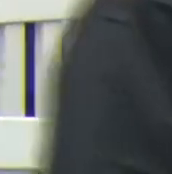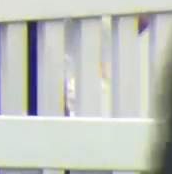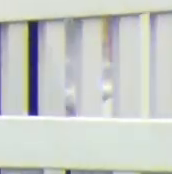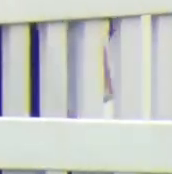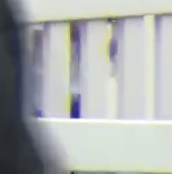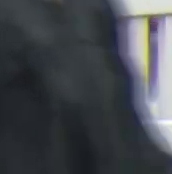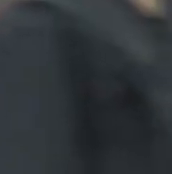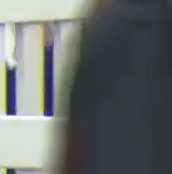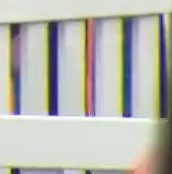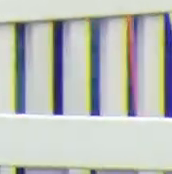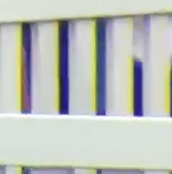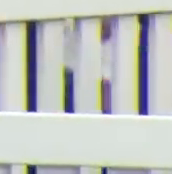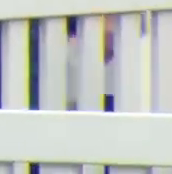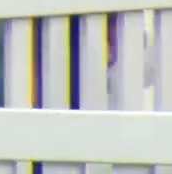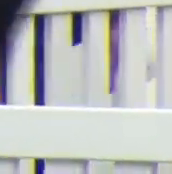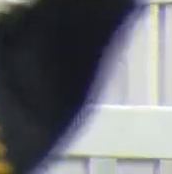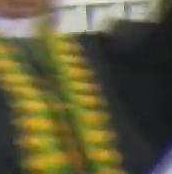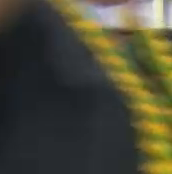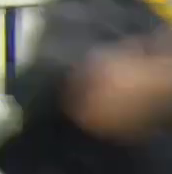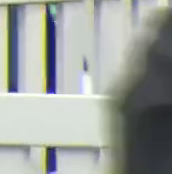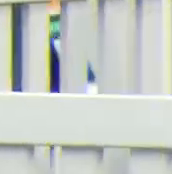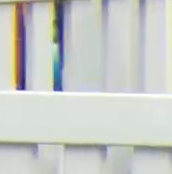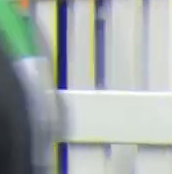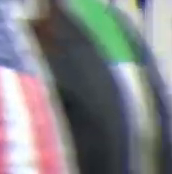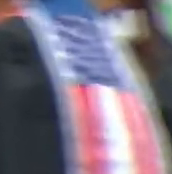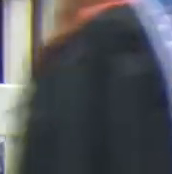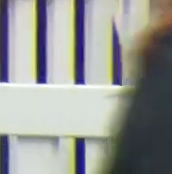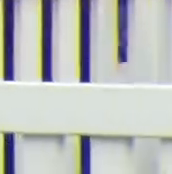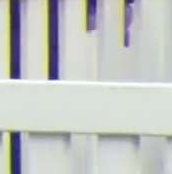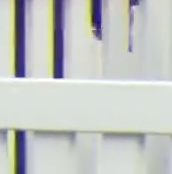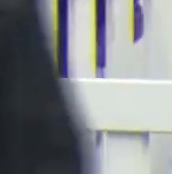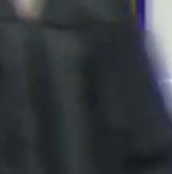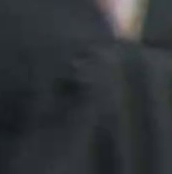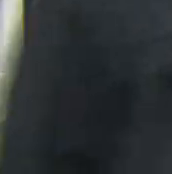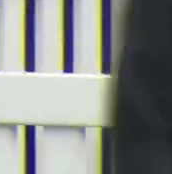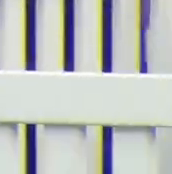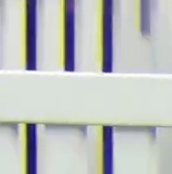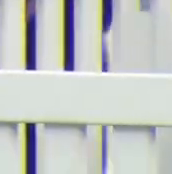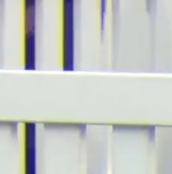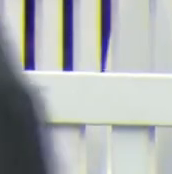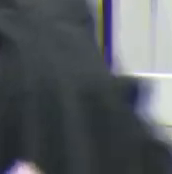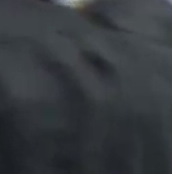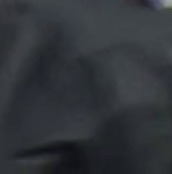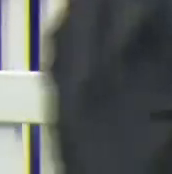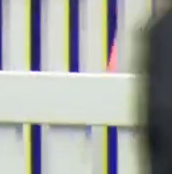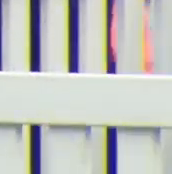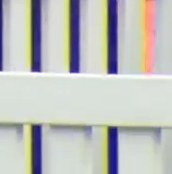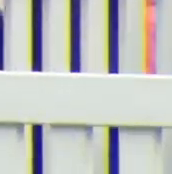Thank you.